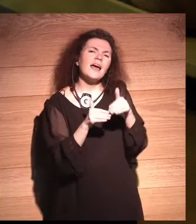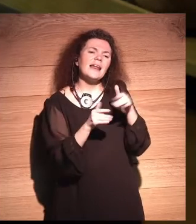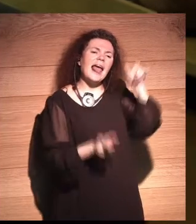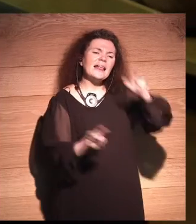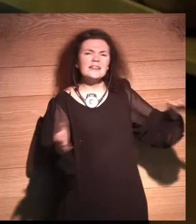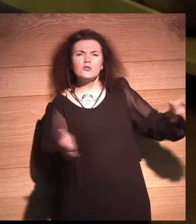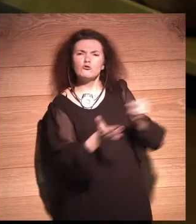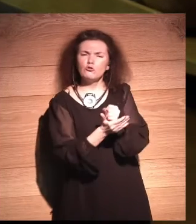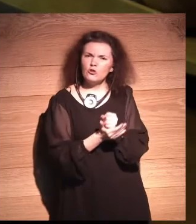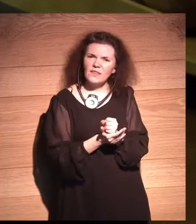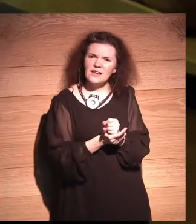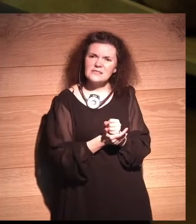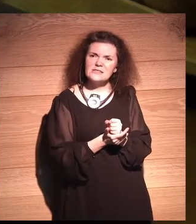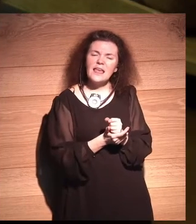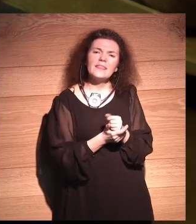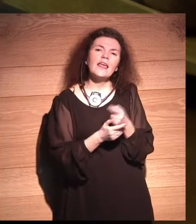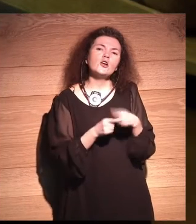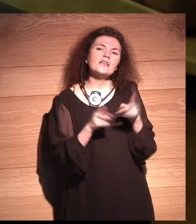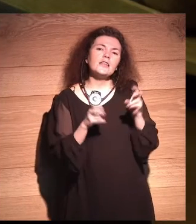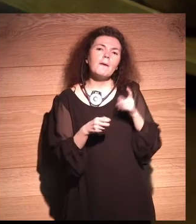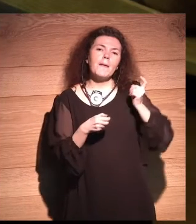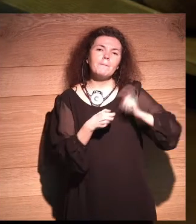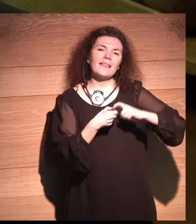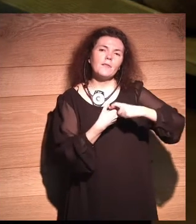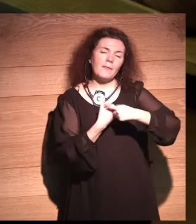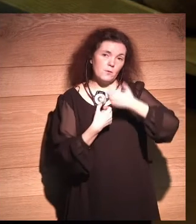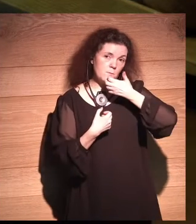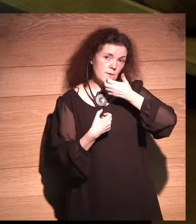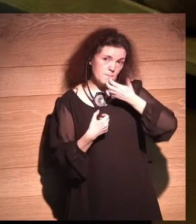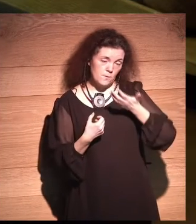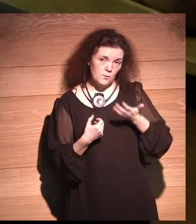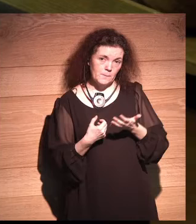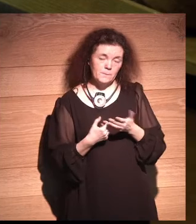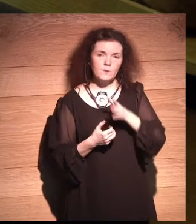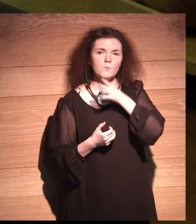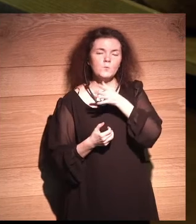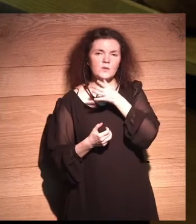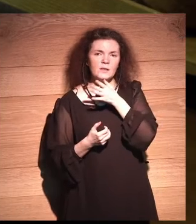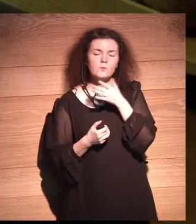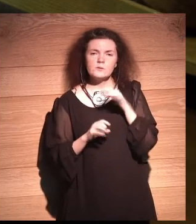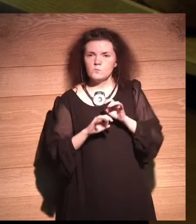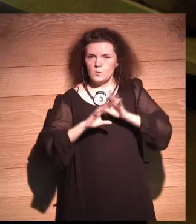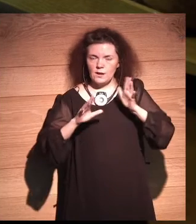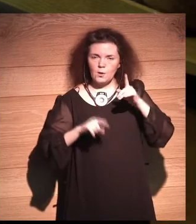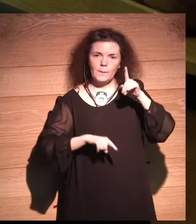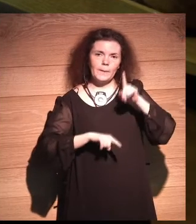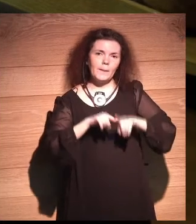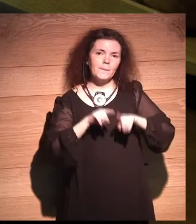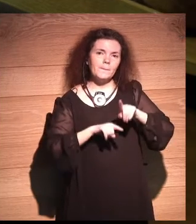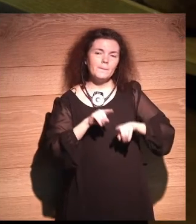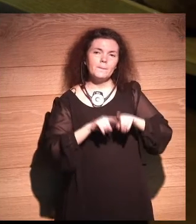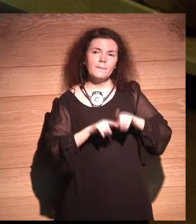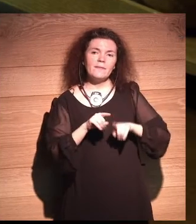like participation? Because so it's clear that depending on your background, your education, and your age, even